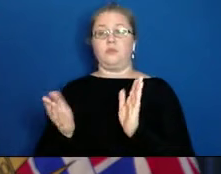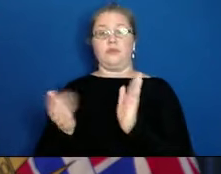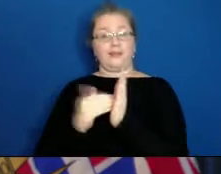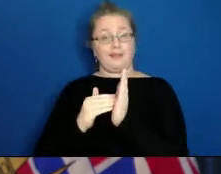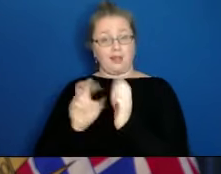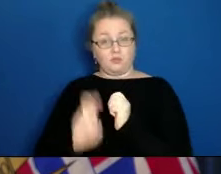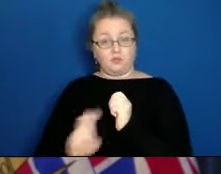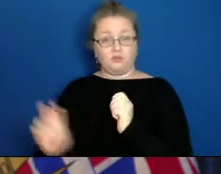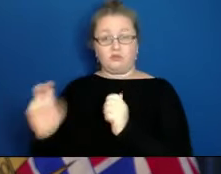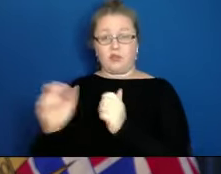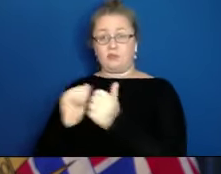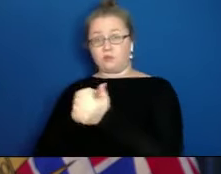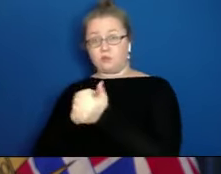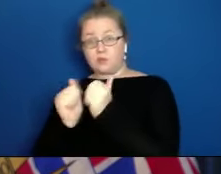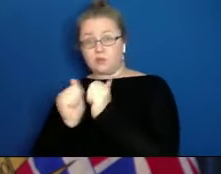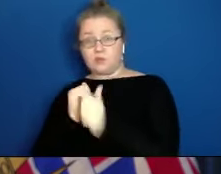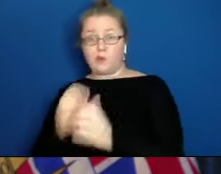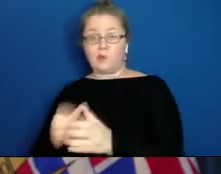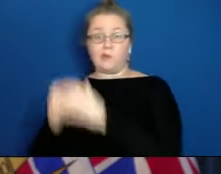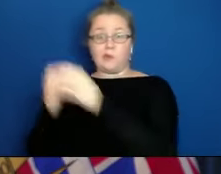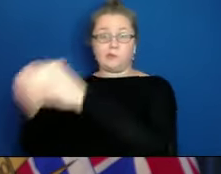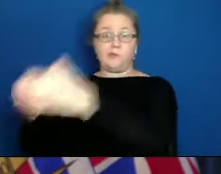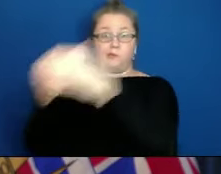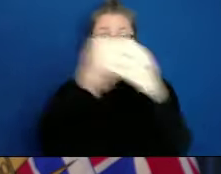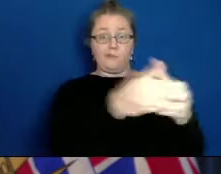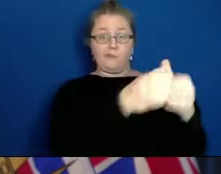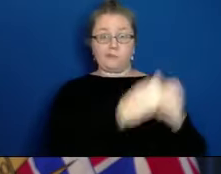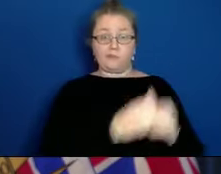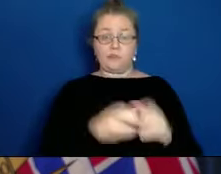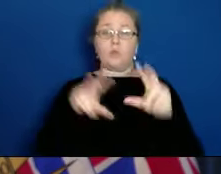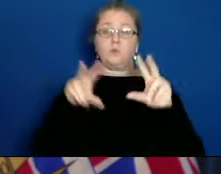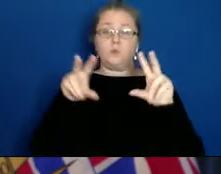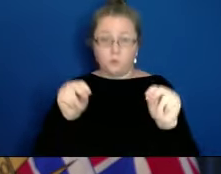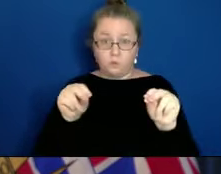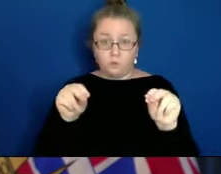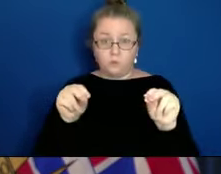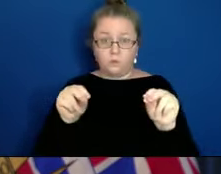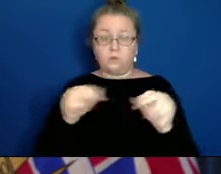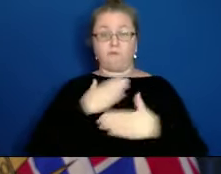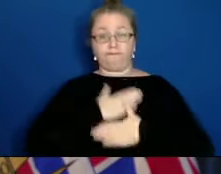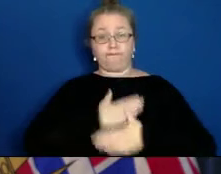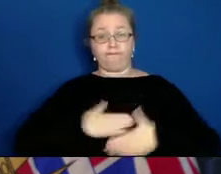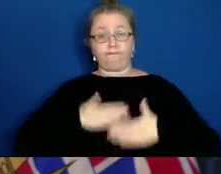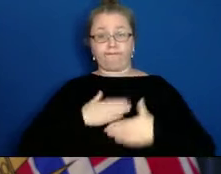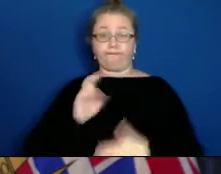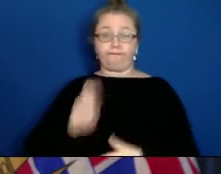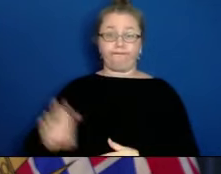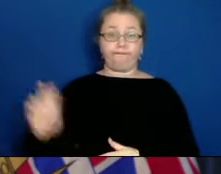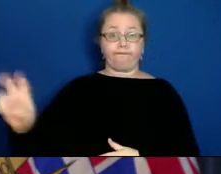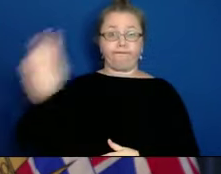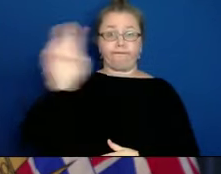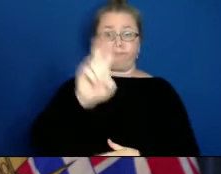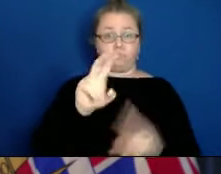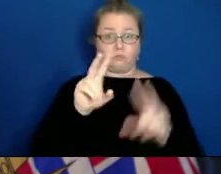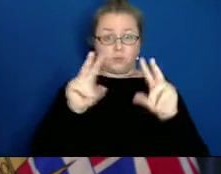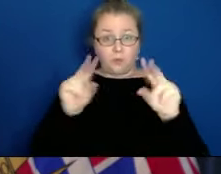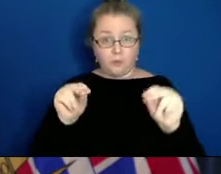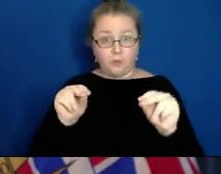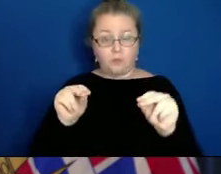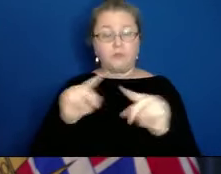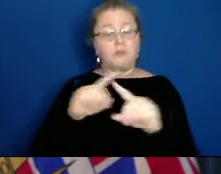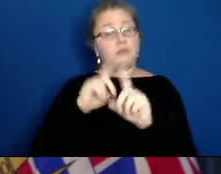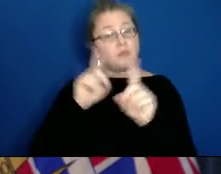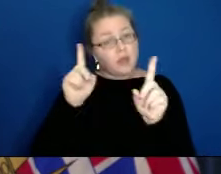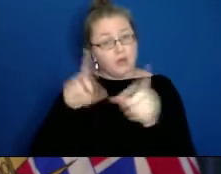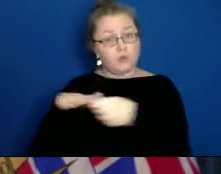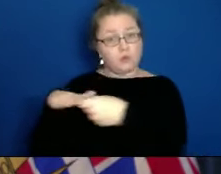everyone right now. What does this mean? It means, yes, you can move about within your region. If you live in Penticton, you